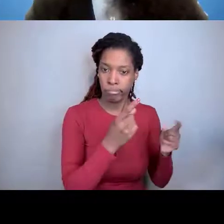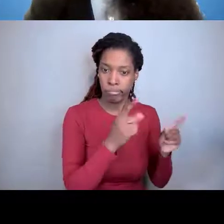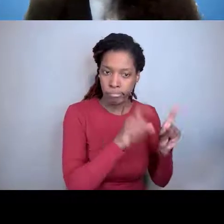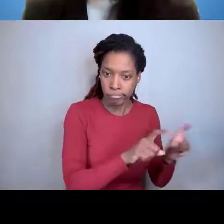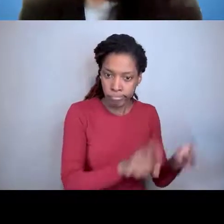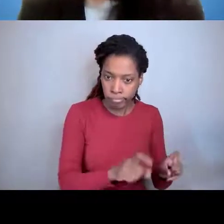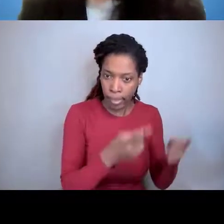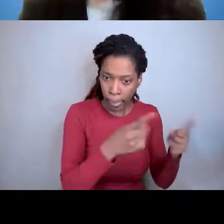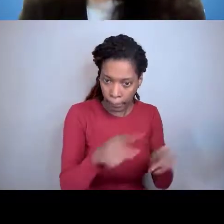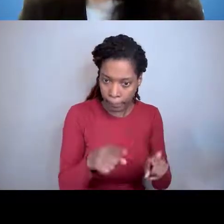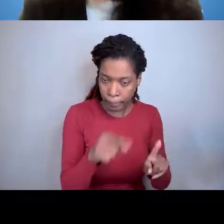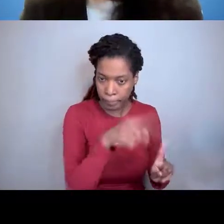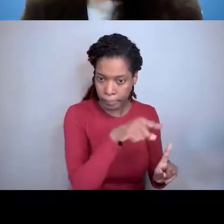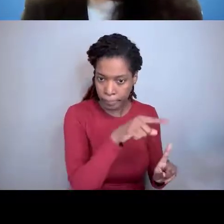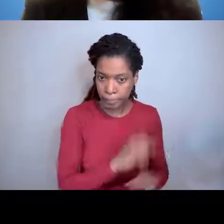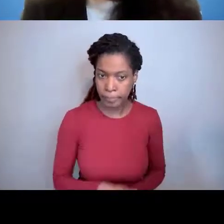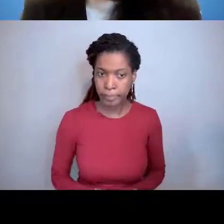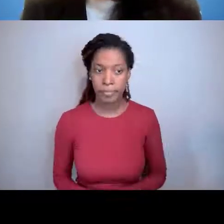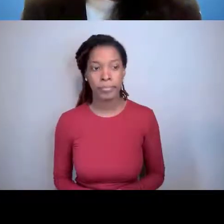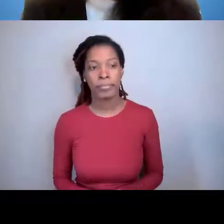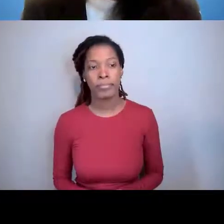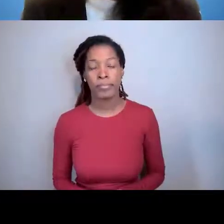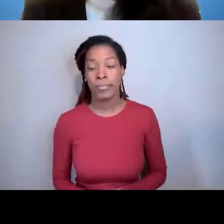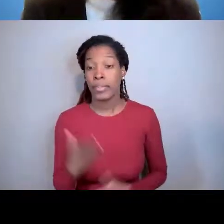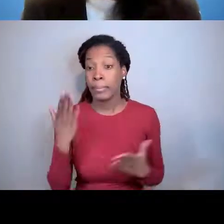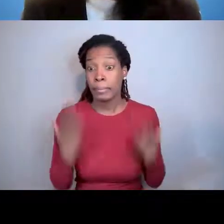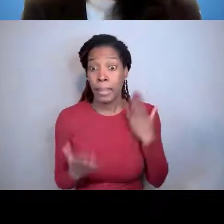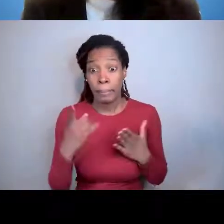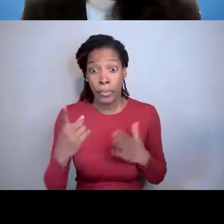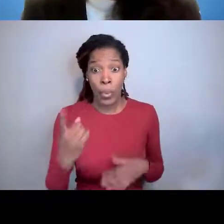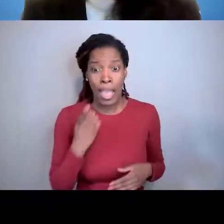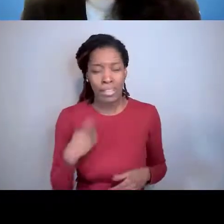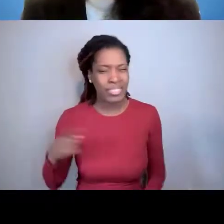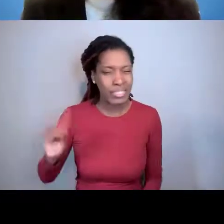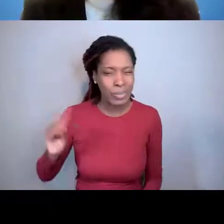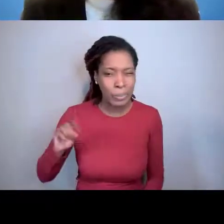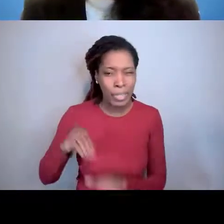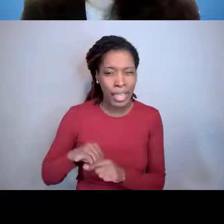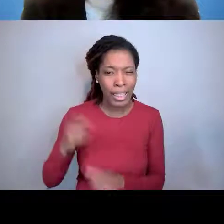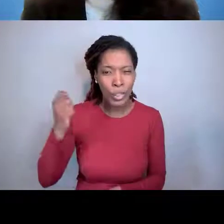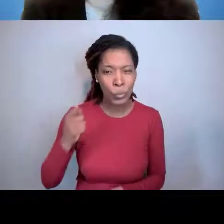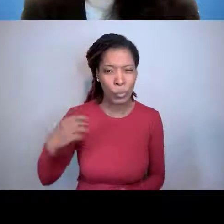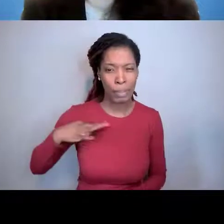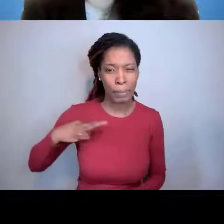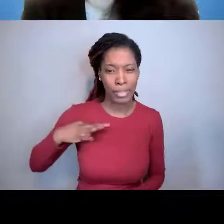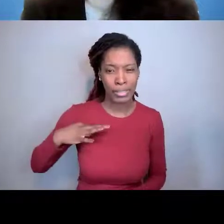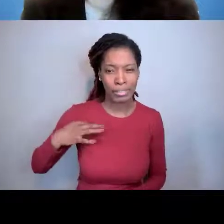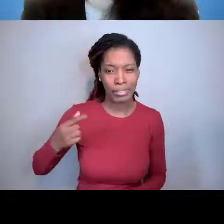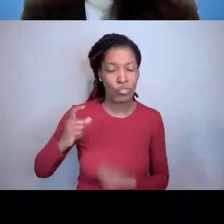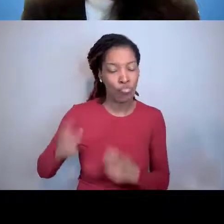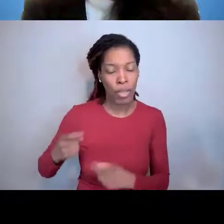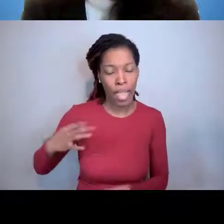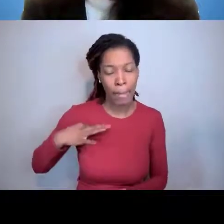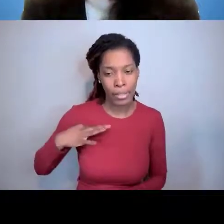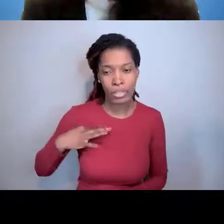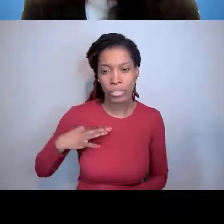So you may be asking, where in the grant application will I need to look for if my